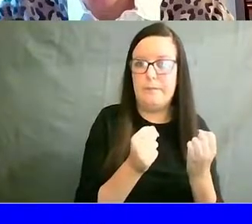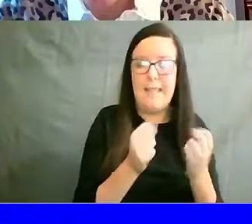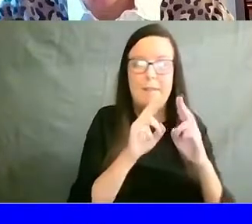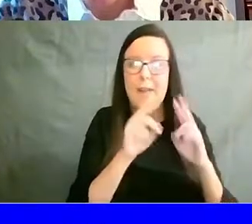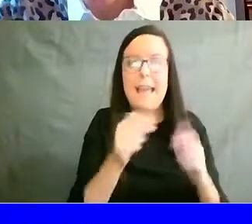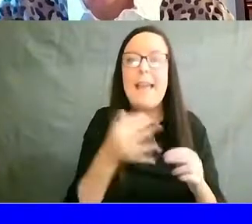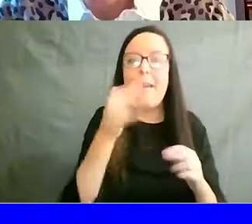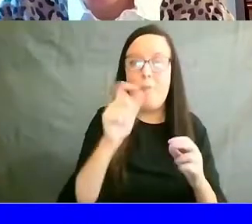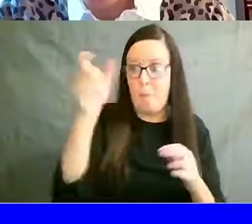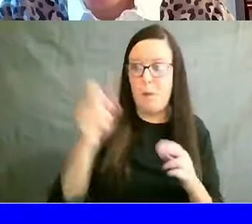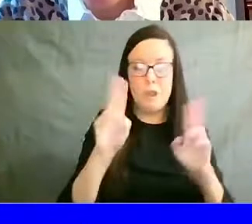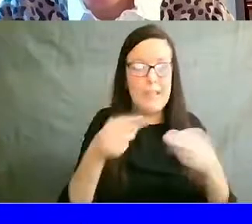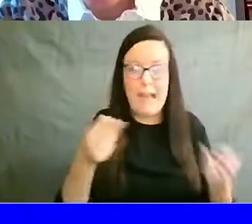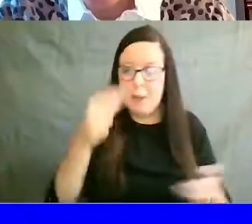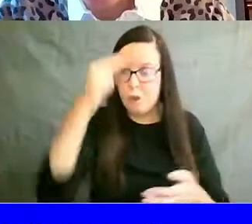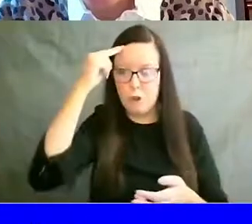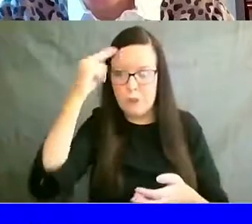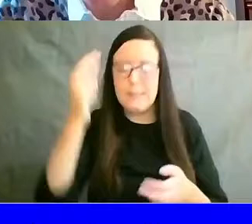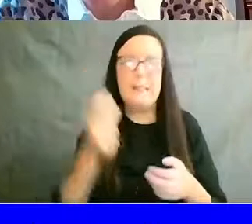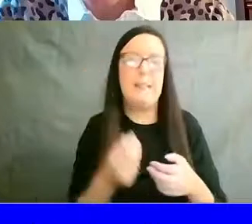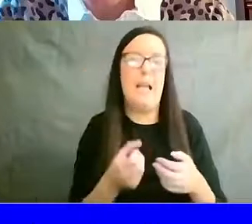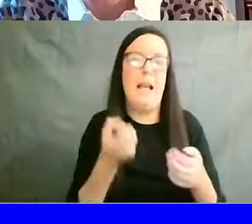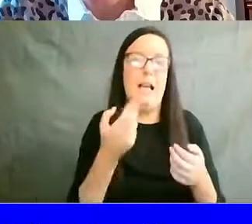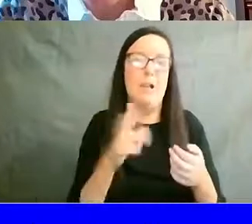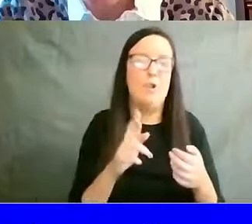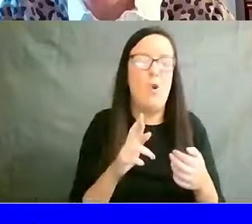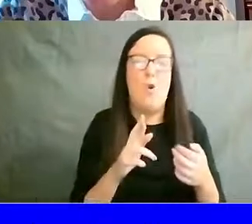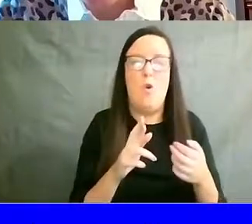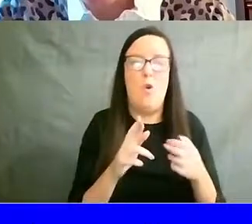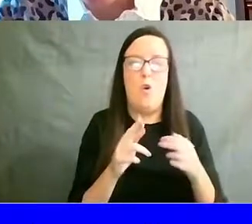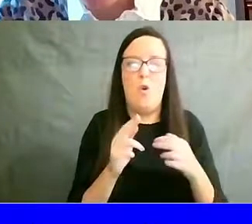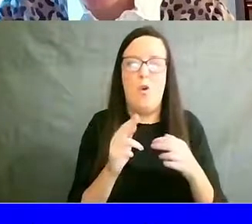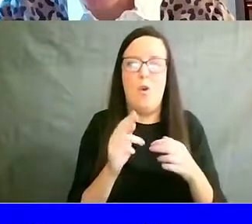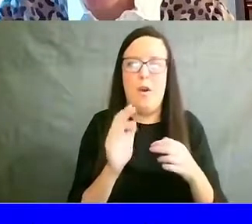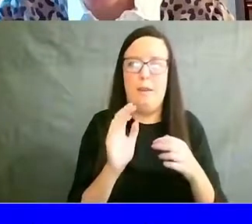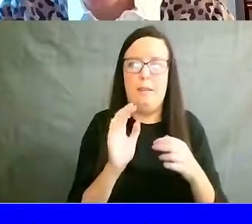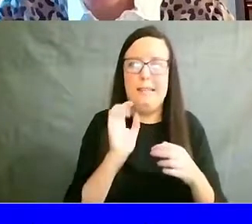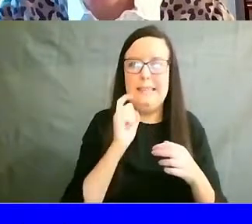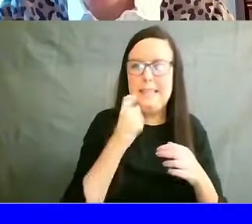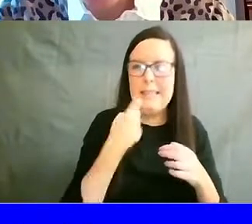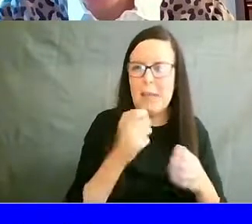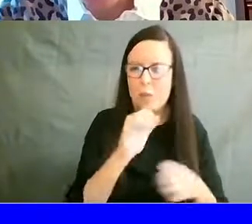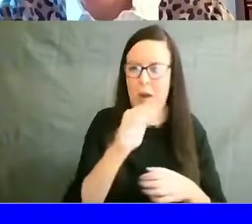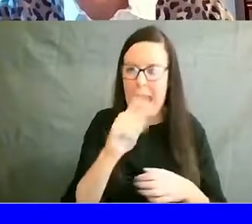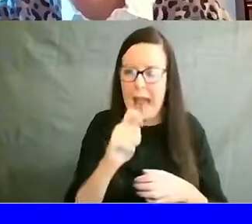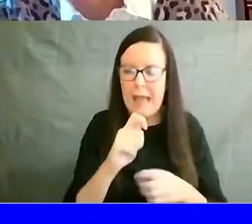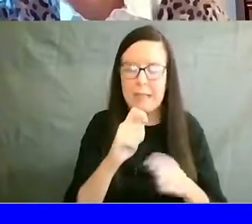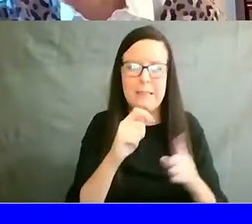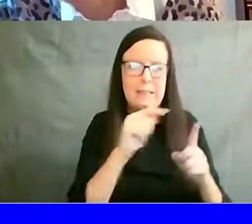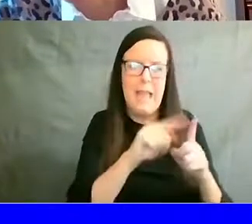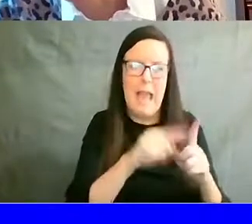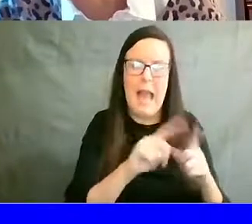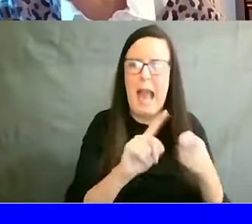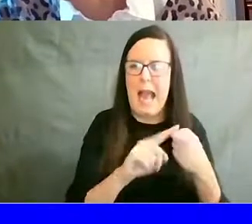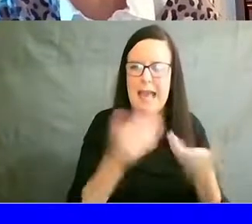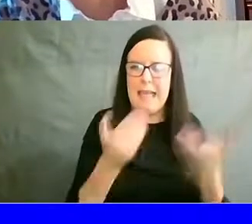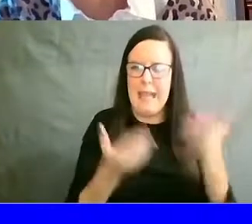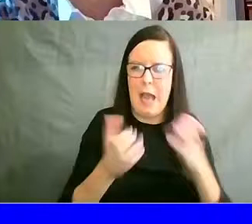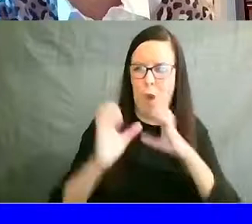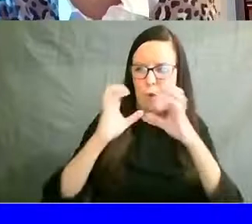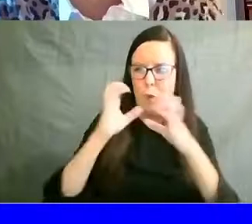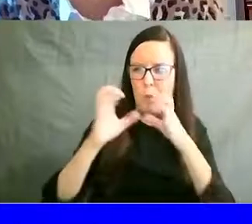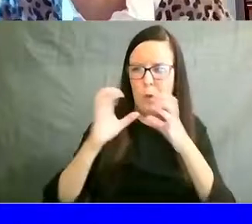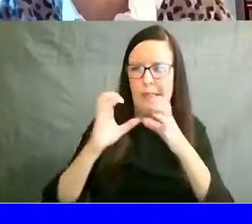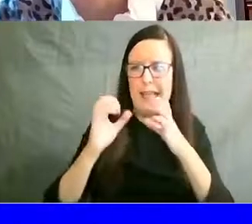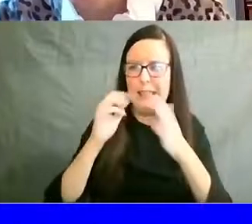understanding the nature, reasonably foreseeable consequences of the sexual act, or evaluating the relevant information and communicating consent by whatever